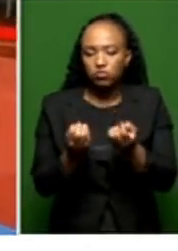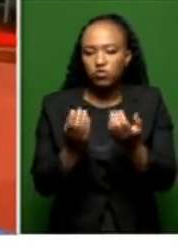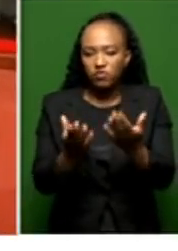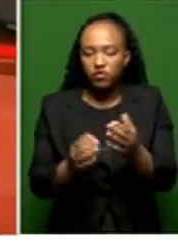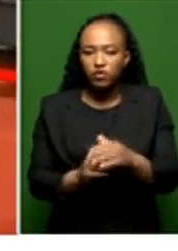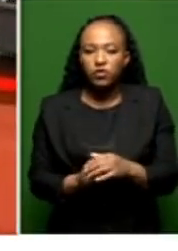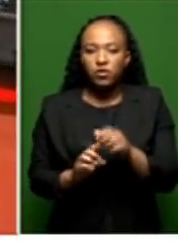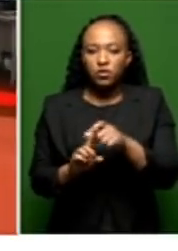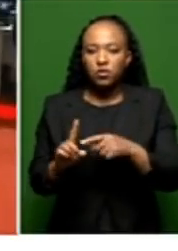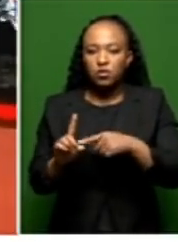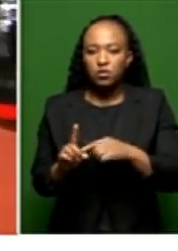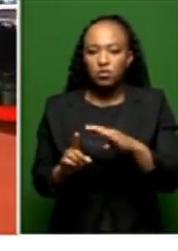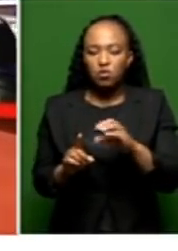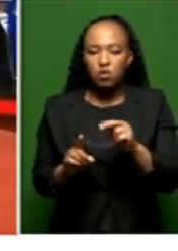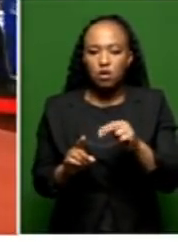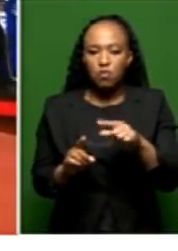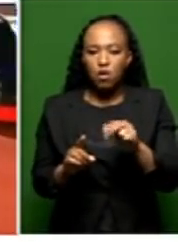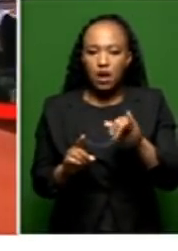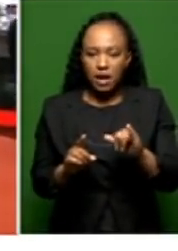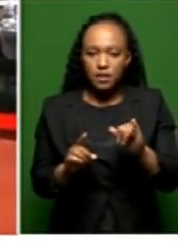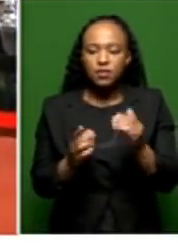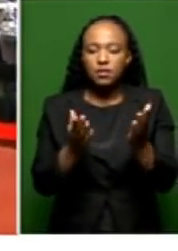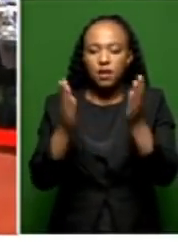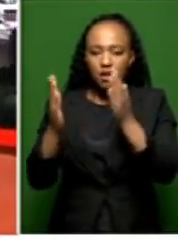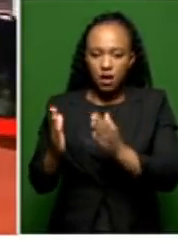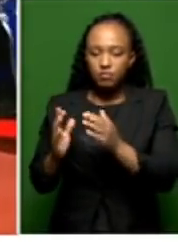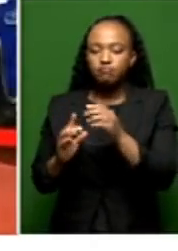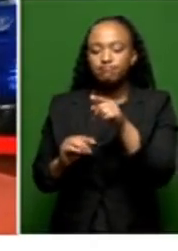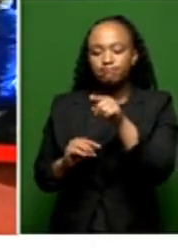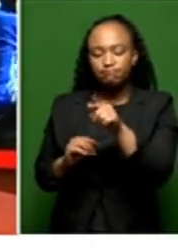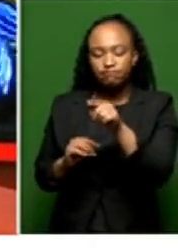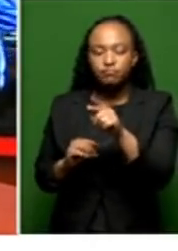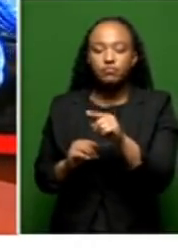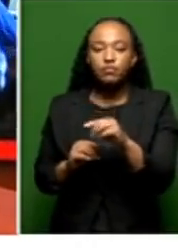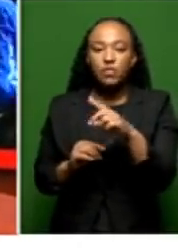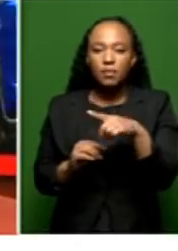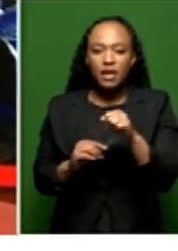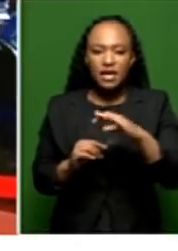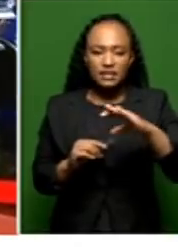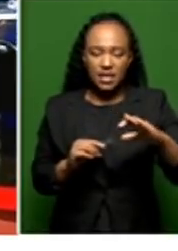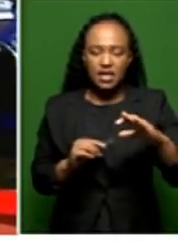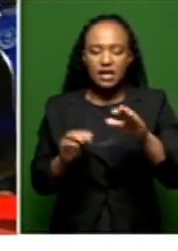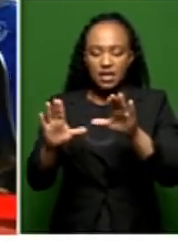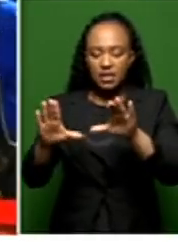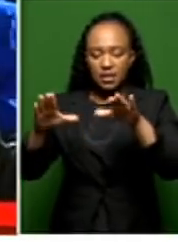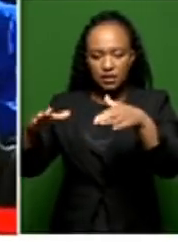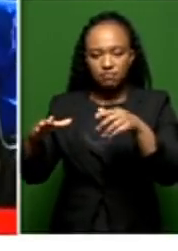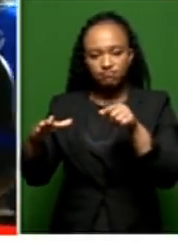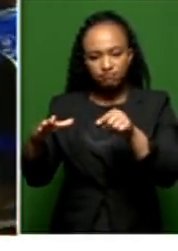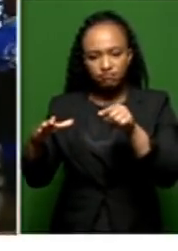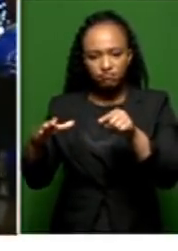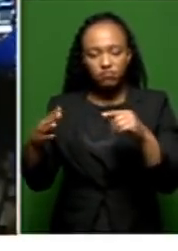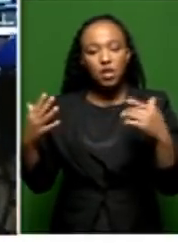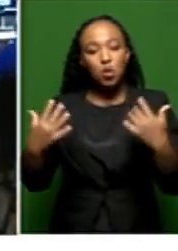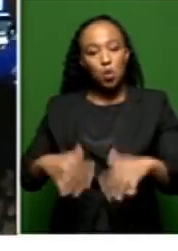Bongani Luthuli, ACDP NEC member. Now I want to speak to the PAC. The PAC with a very,